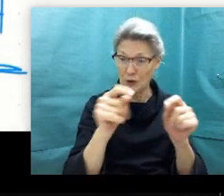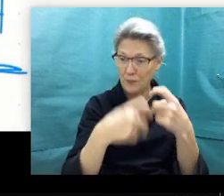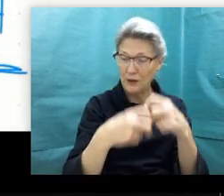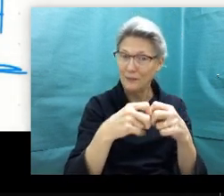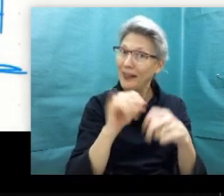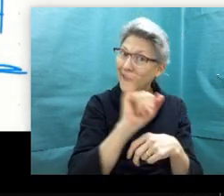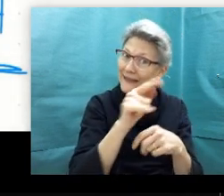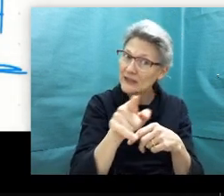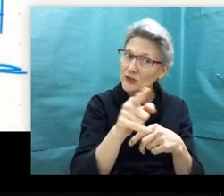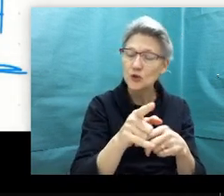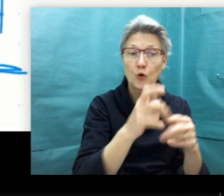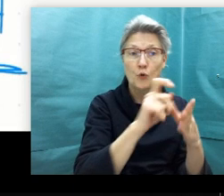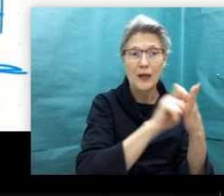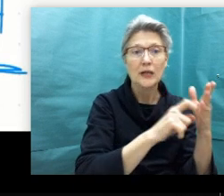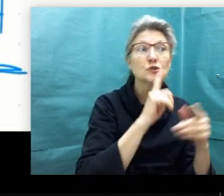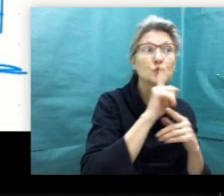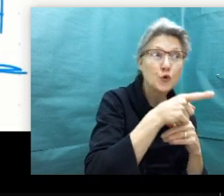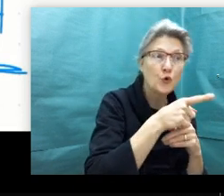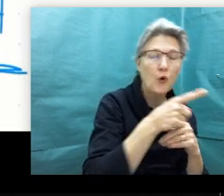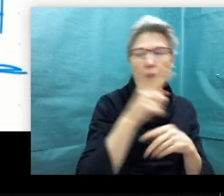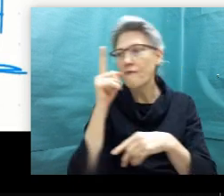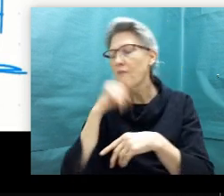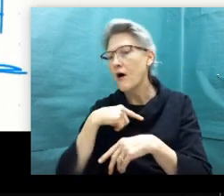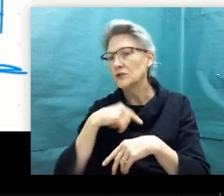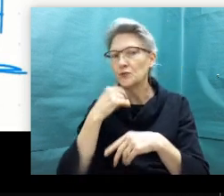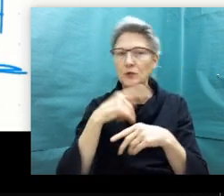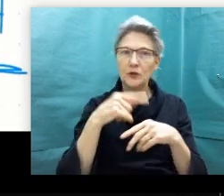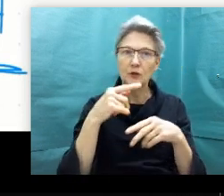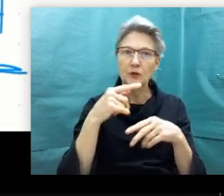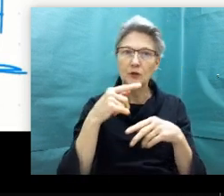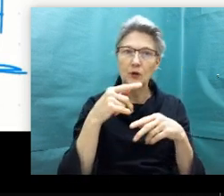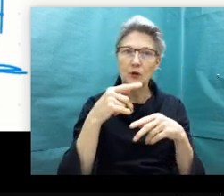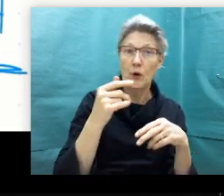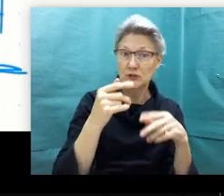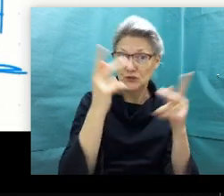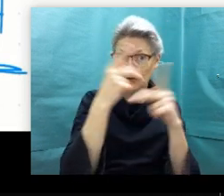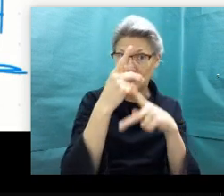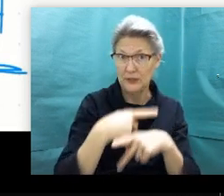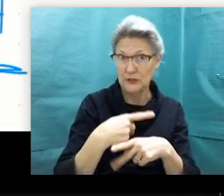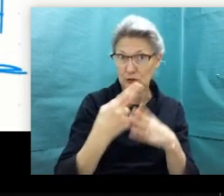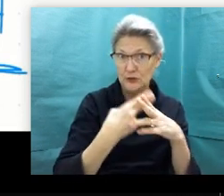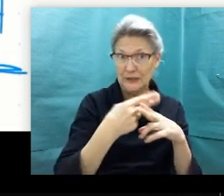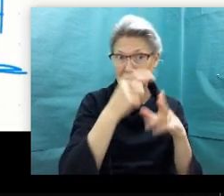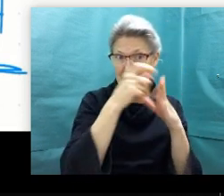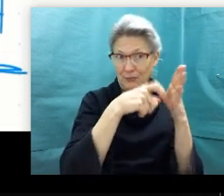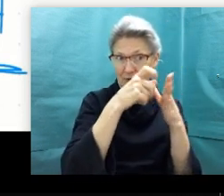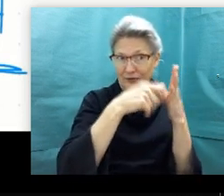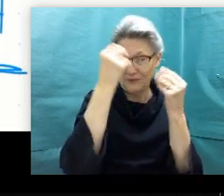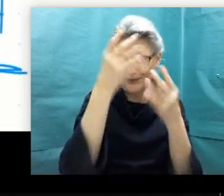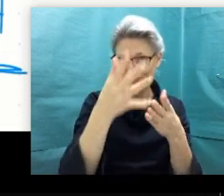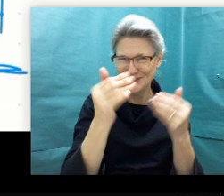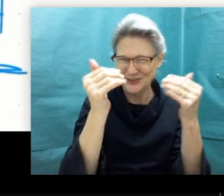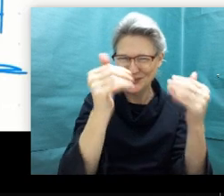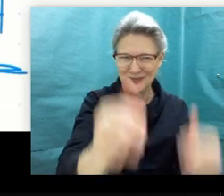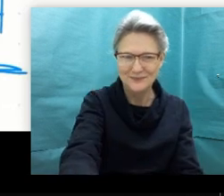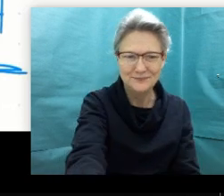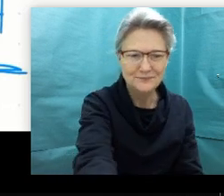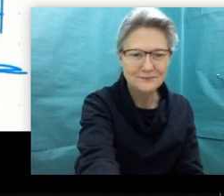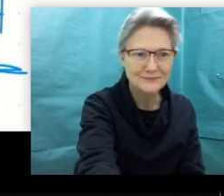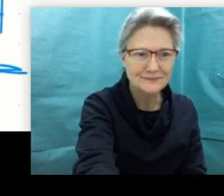going to be writing true or false when you're solving some of those using a table of information as well. All right, enjoy.